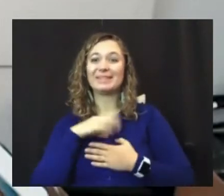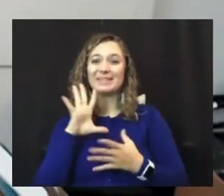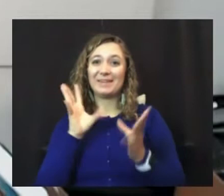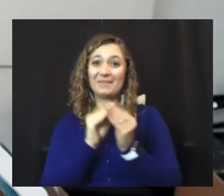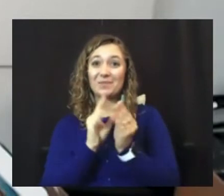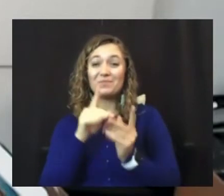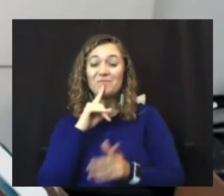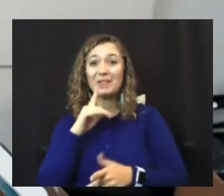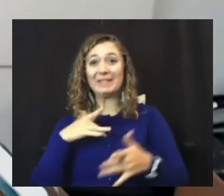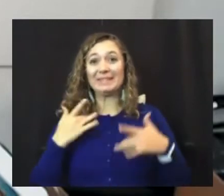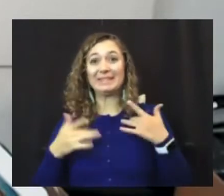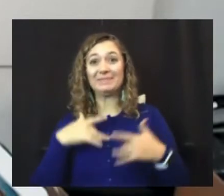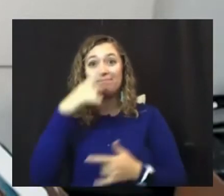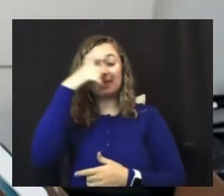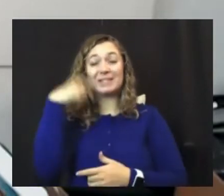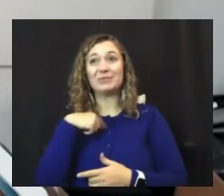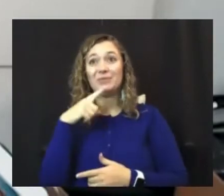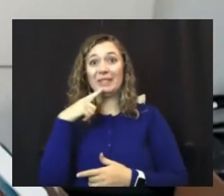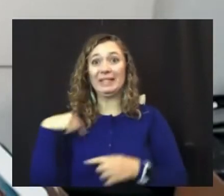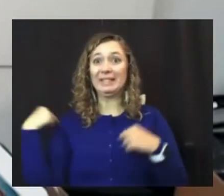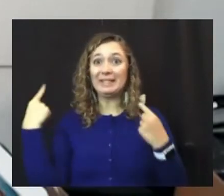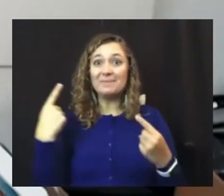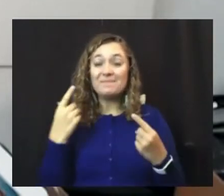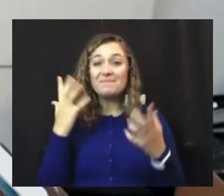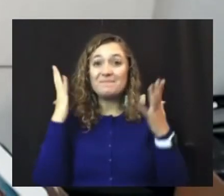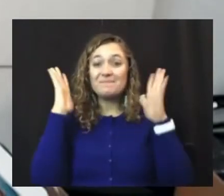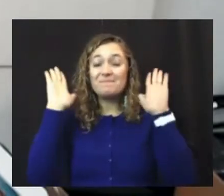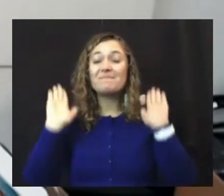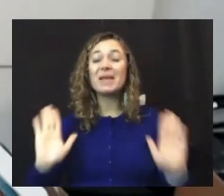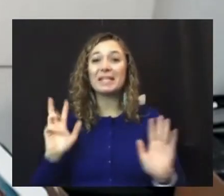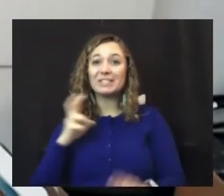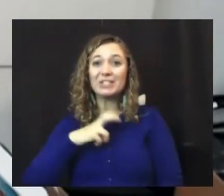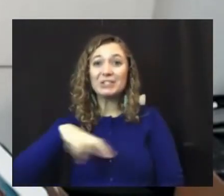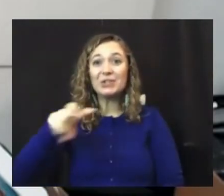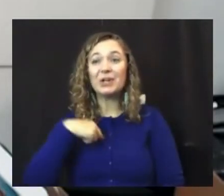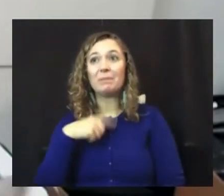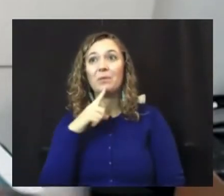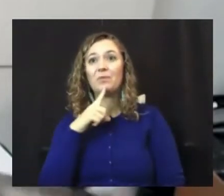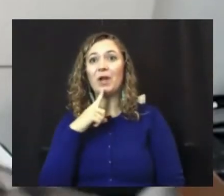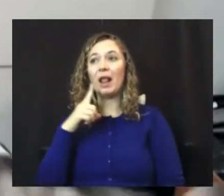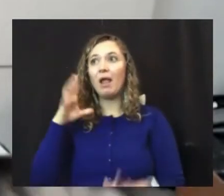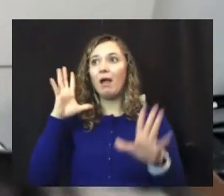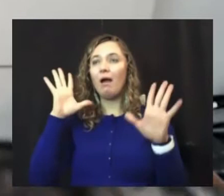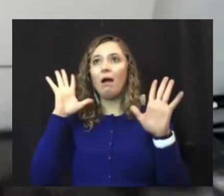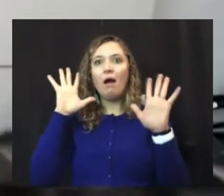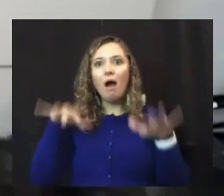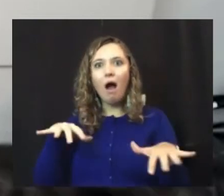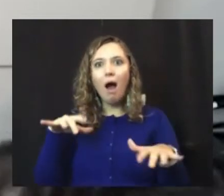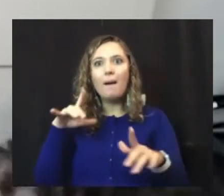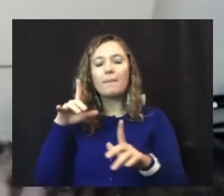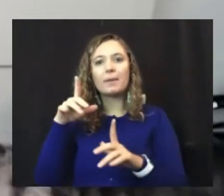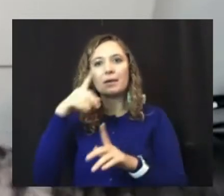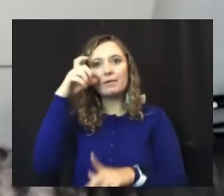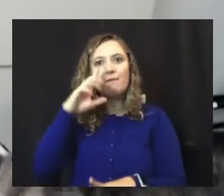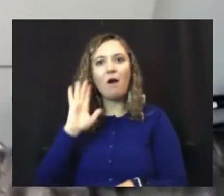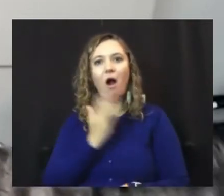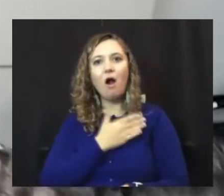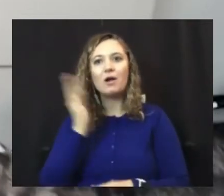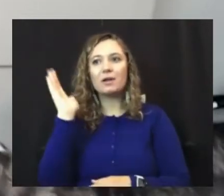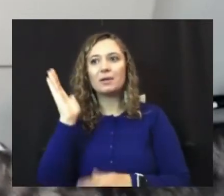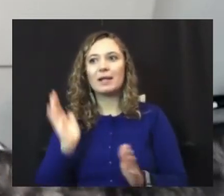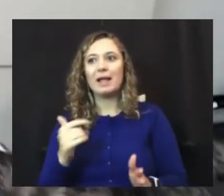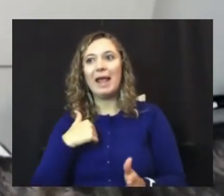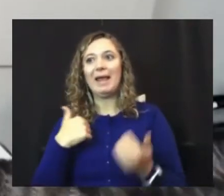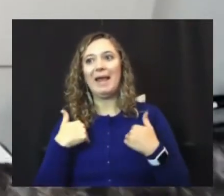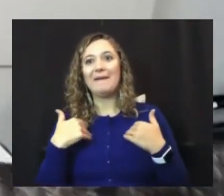this has been such an amazing journey. I've been blown away by our speakers. I've been so inspired, and I have a cat that has escaped from her